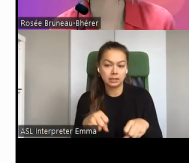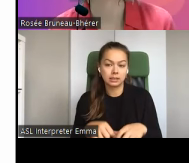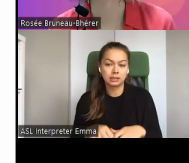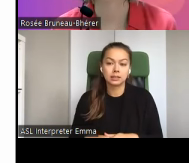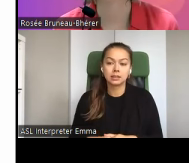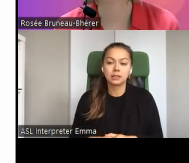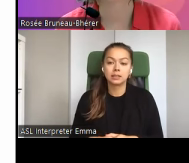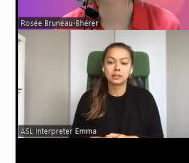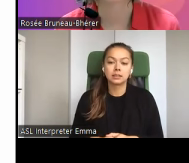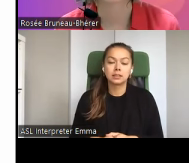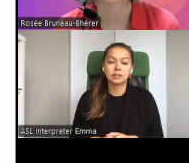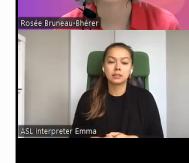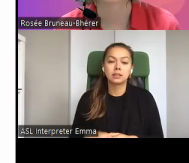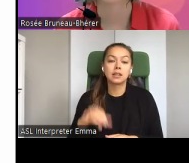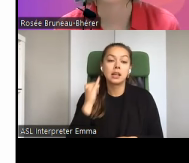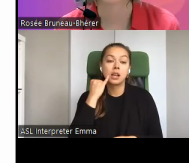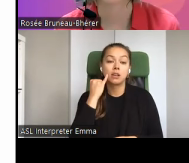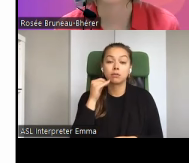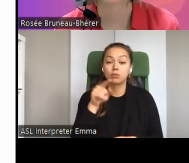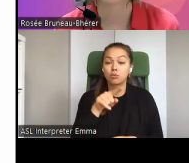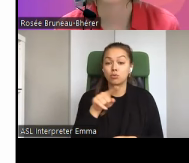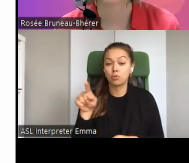original audio,